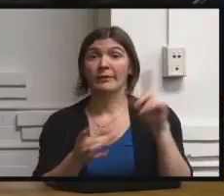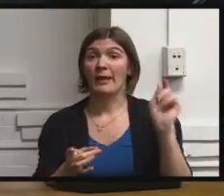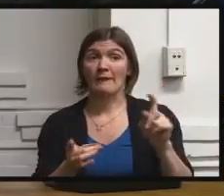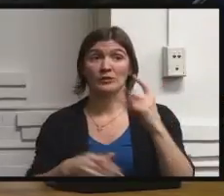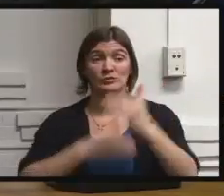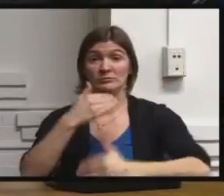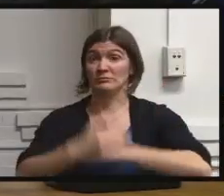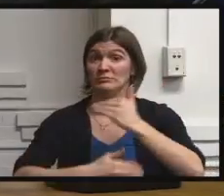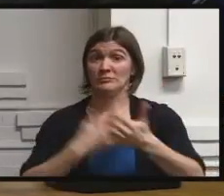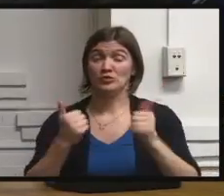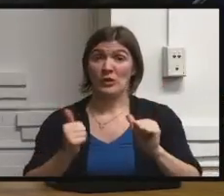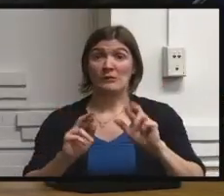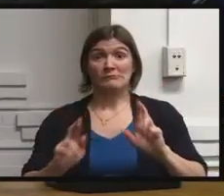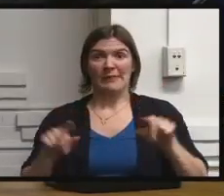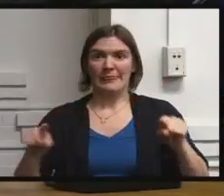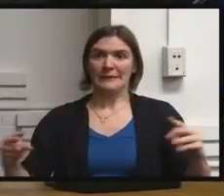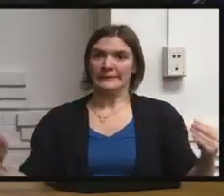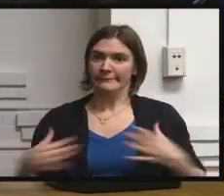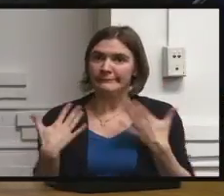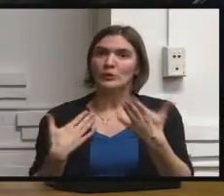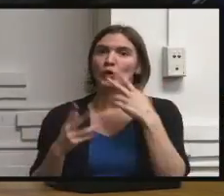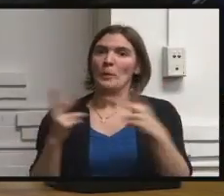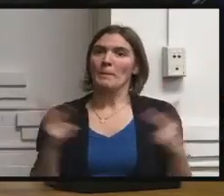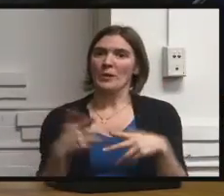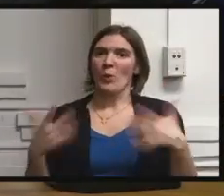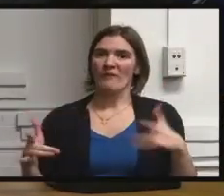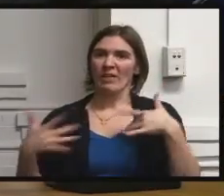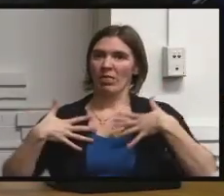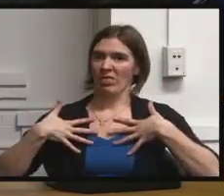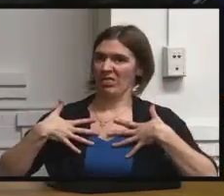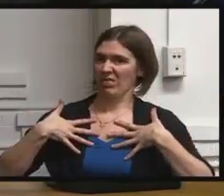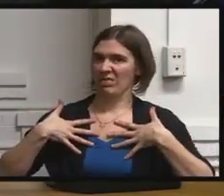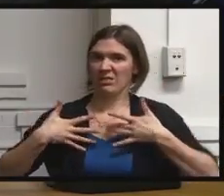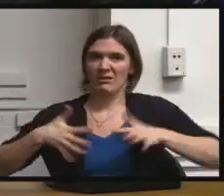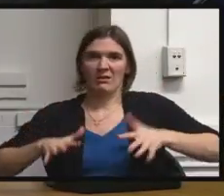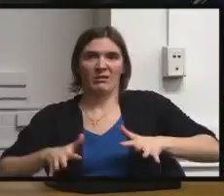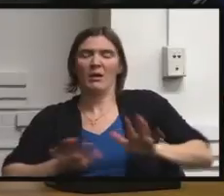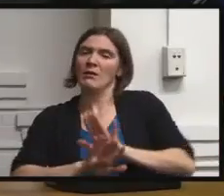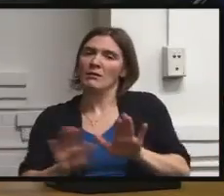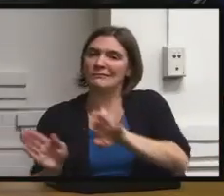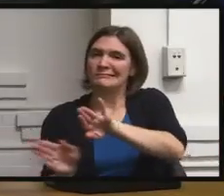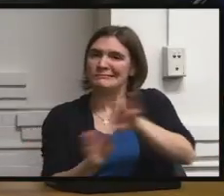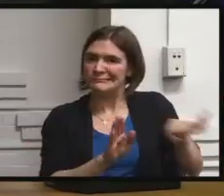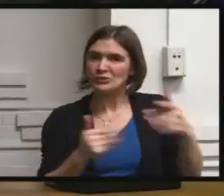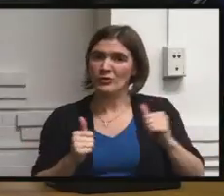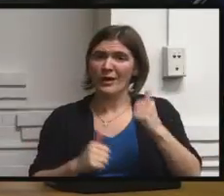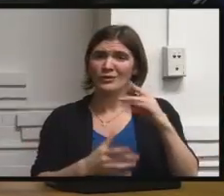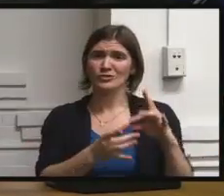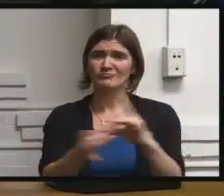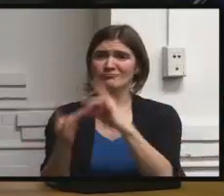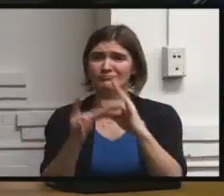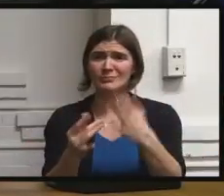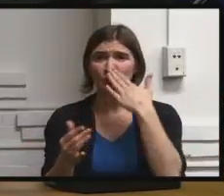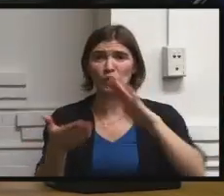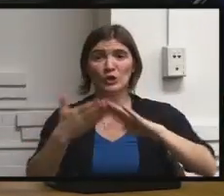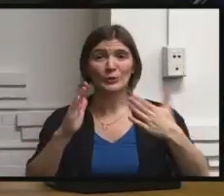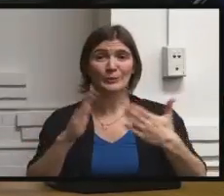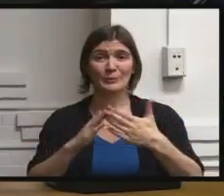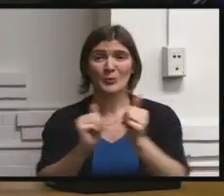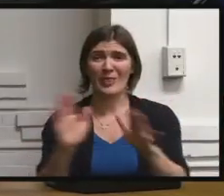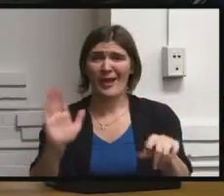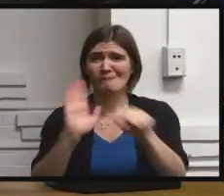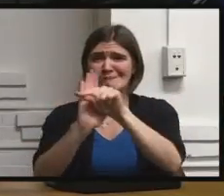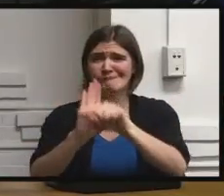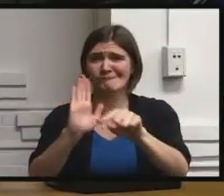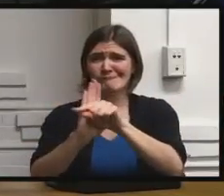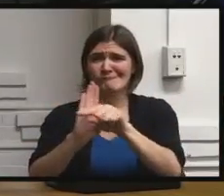making this as positive a place to live as we can, and to act constructively to build our community up rather